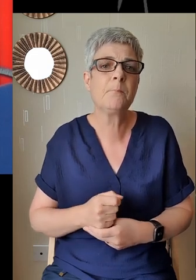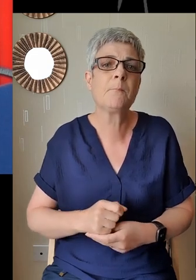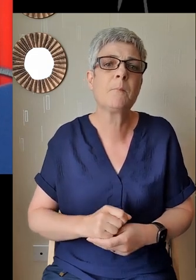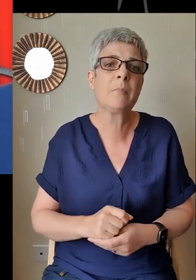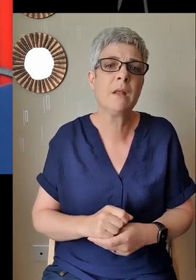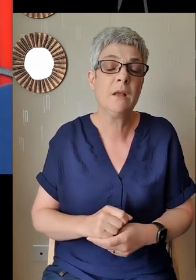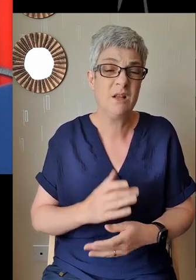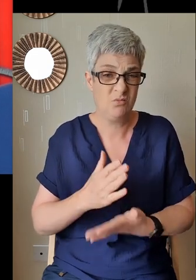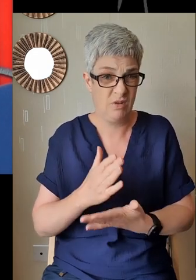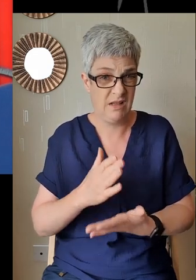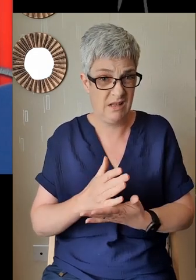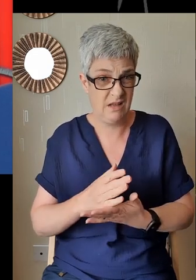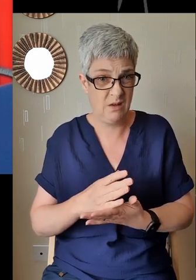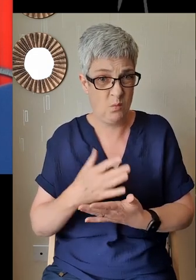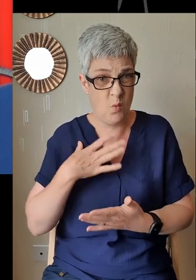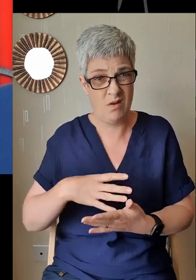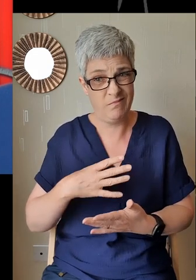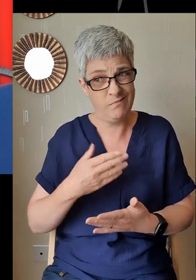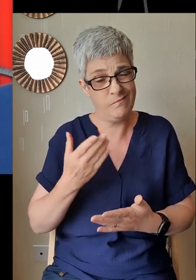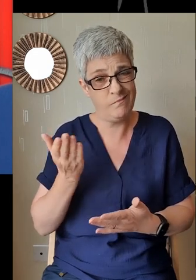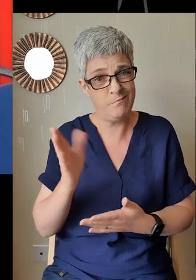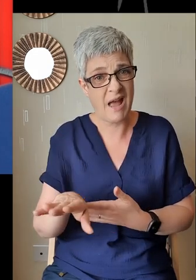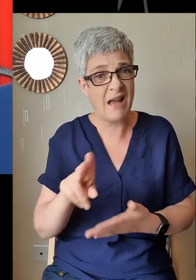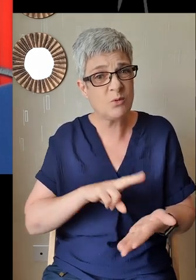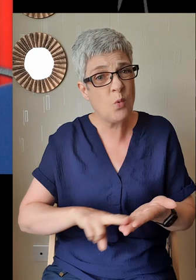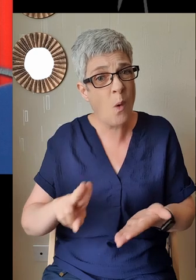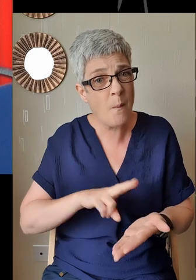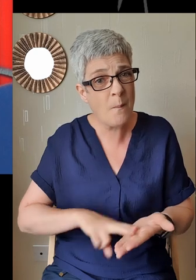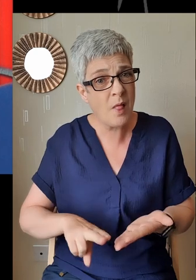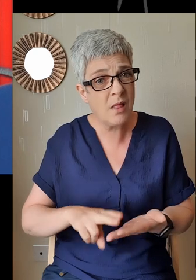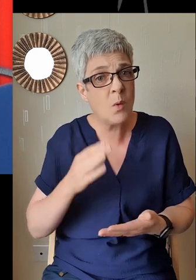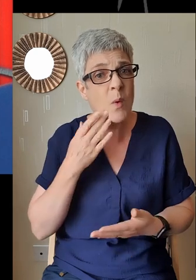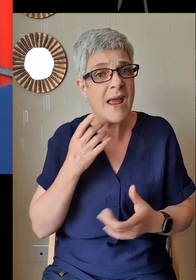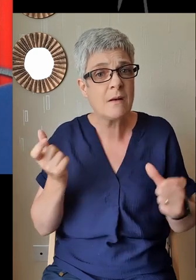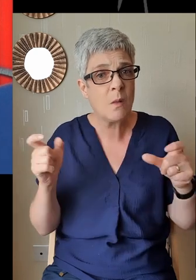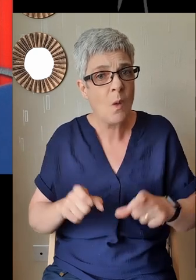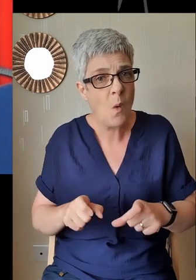Do we really want to go back to normal once lockdown is over?